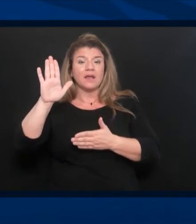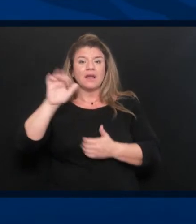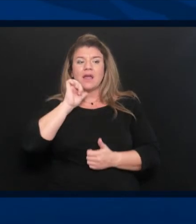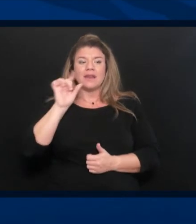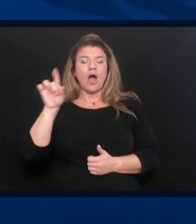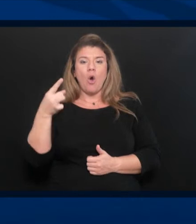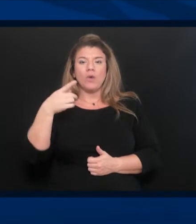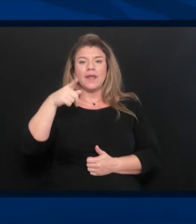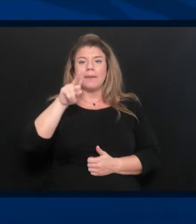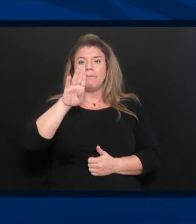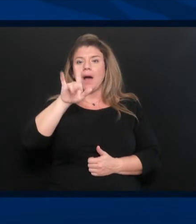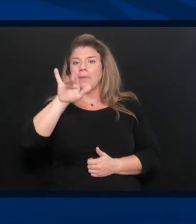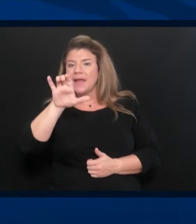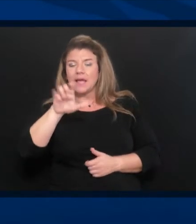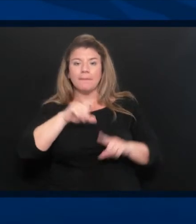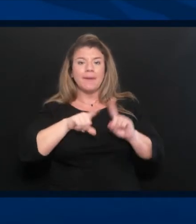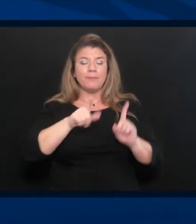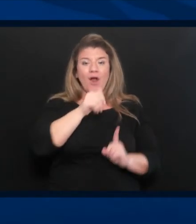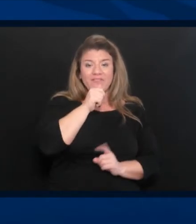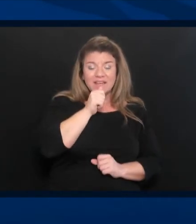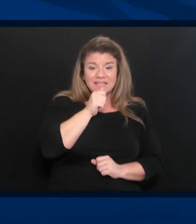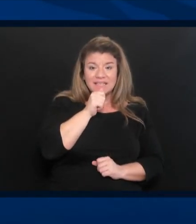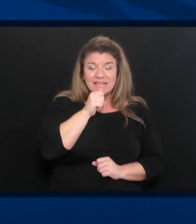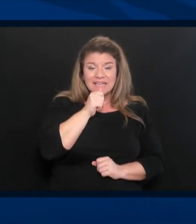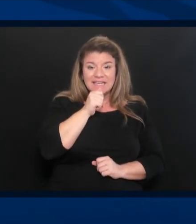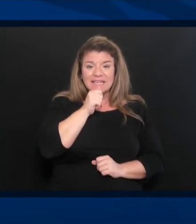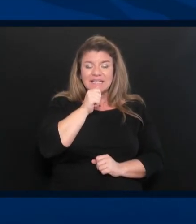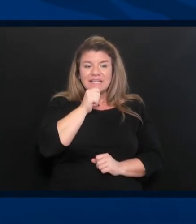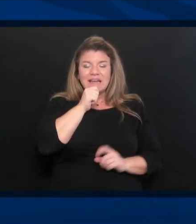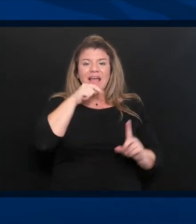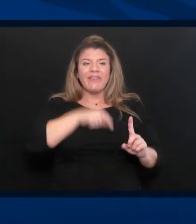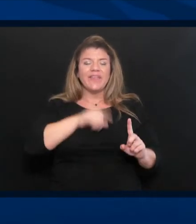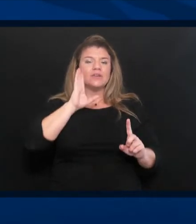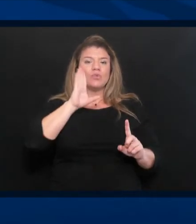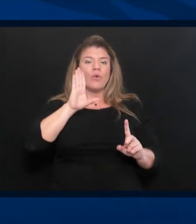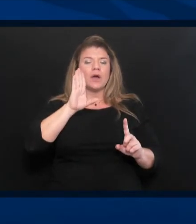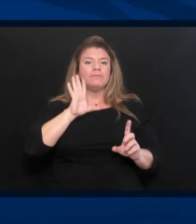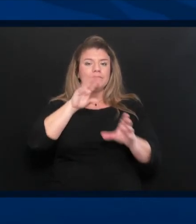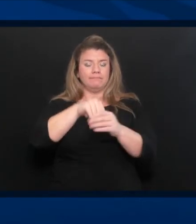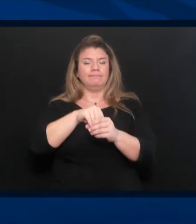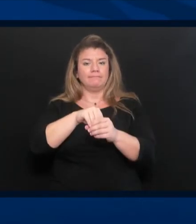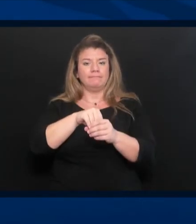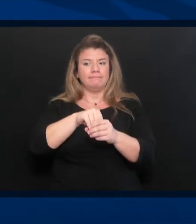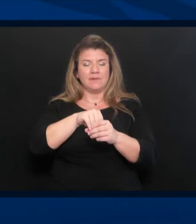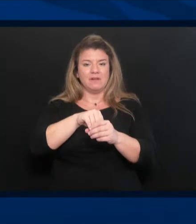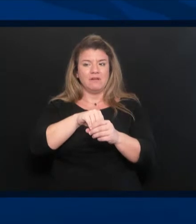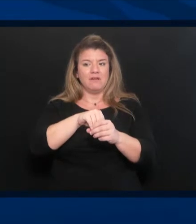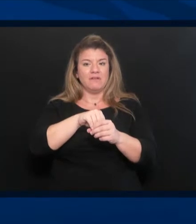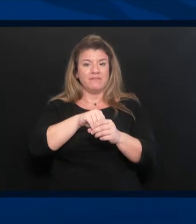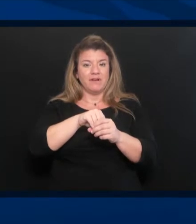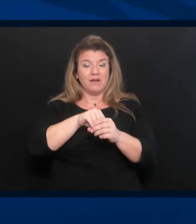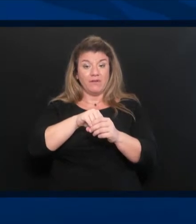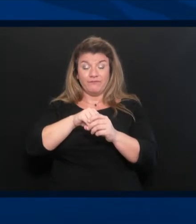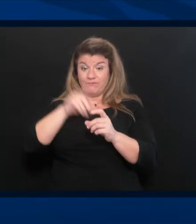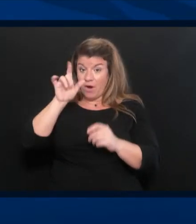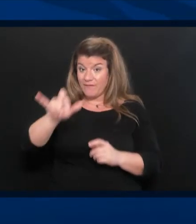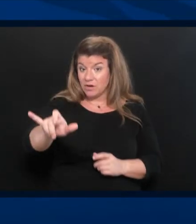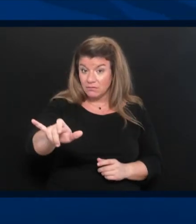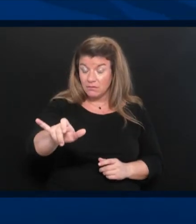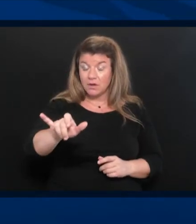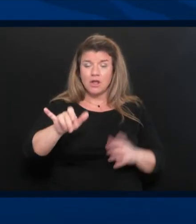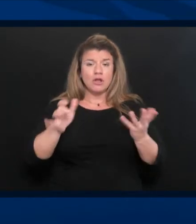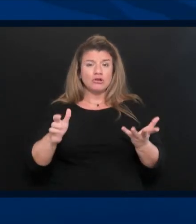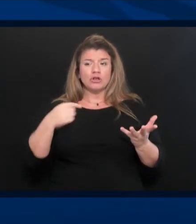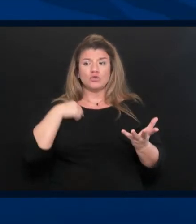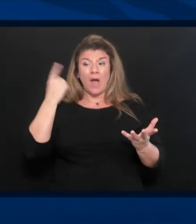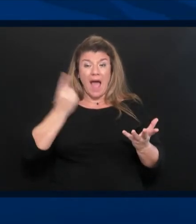just public, but private, and that this would be in effect for, indefinitely. So I'm just